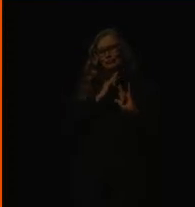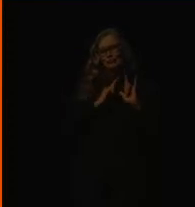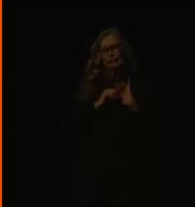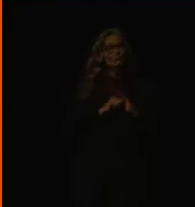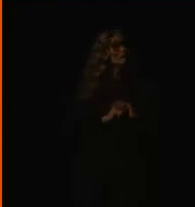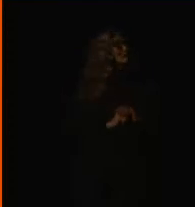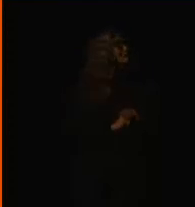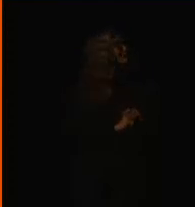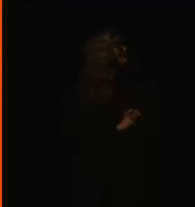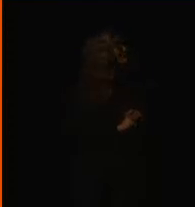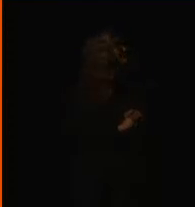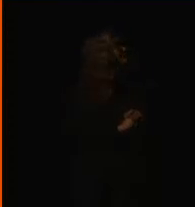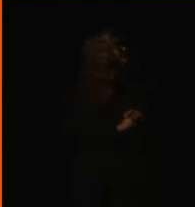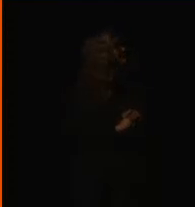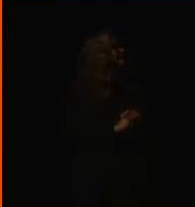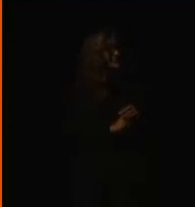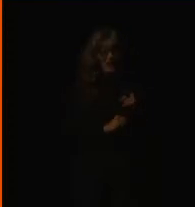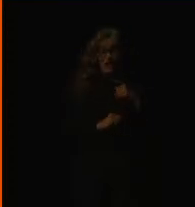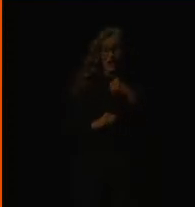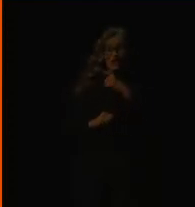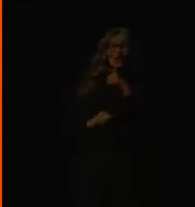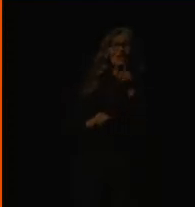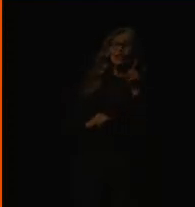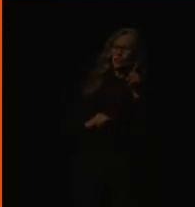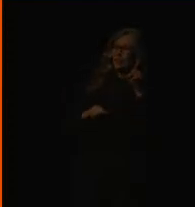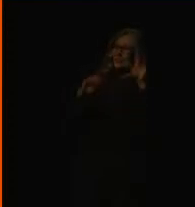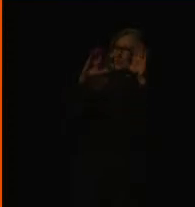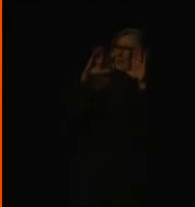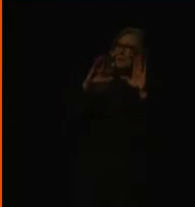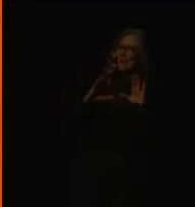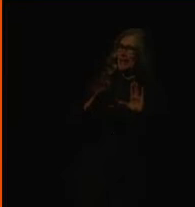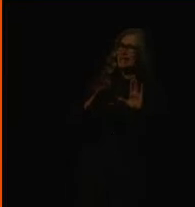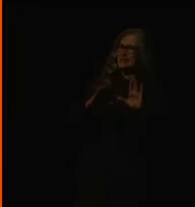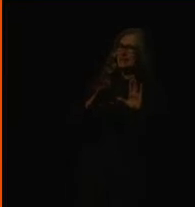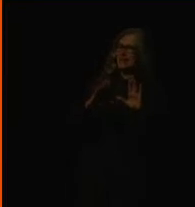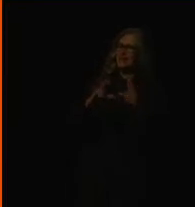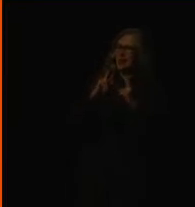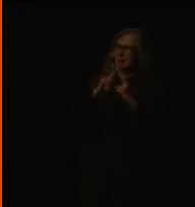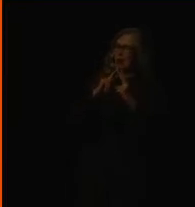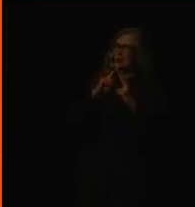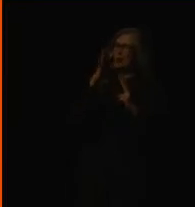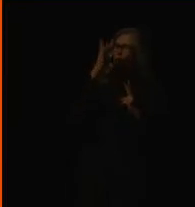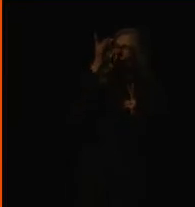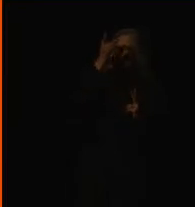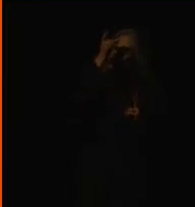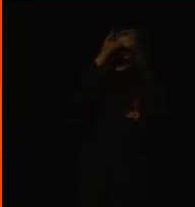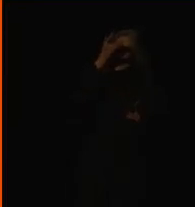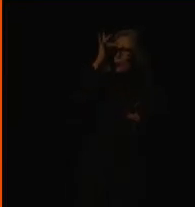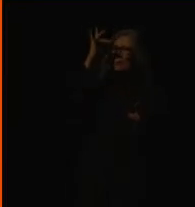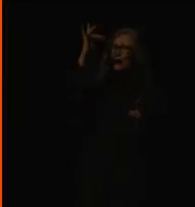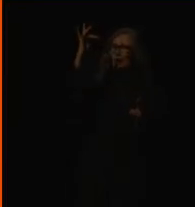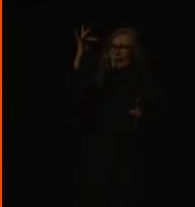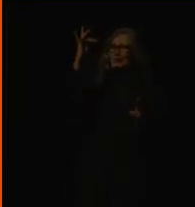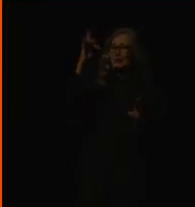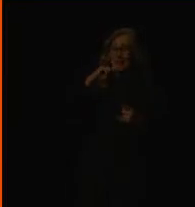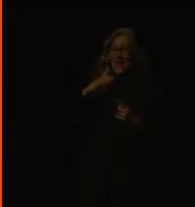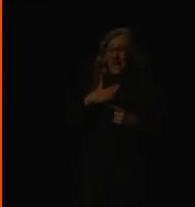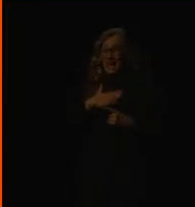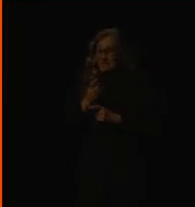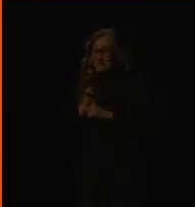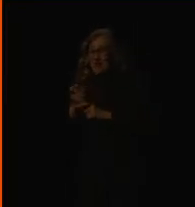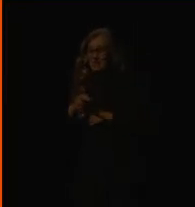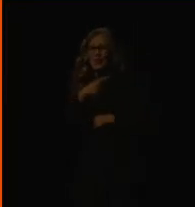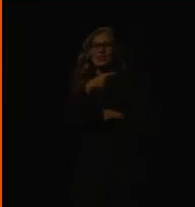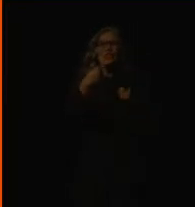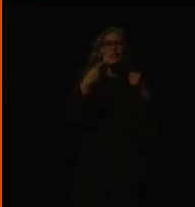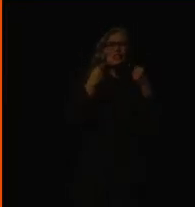And she's an amazing partner because she's brilliant and she laughs at my jokes,